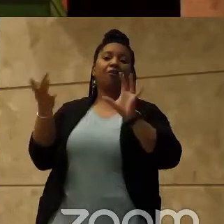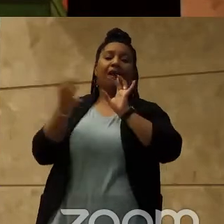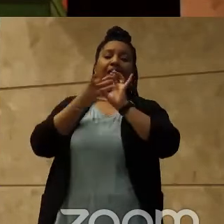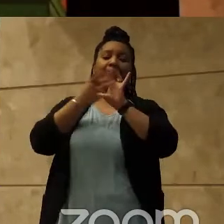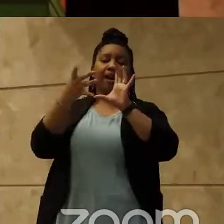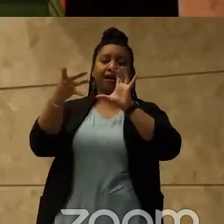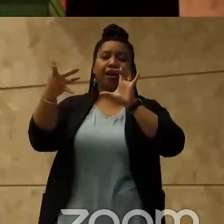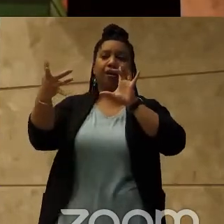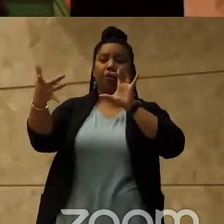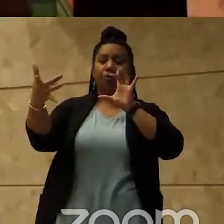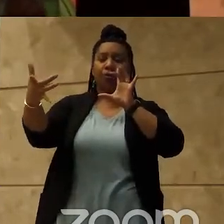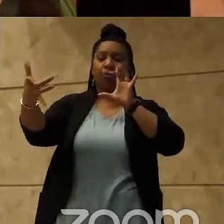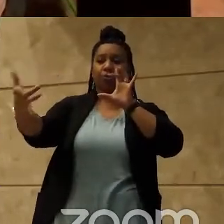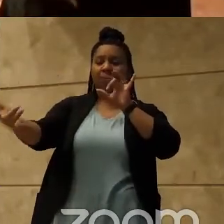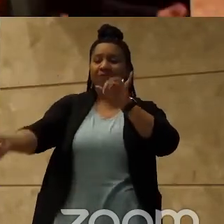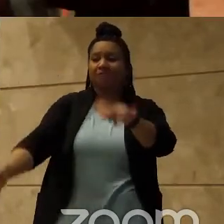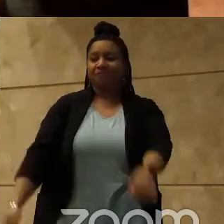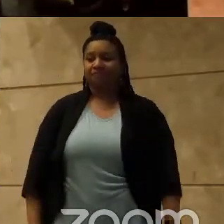Oh,